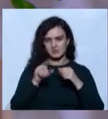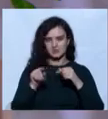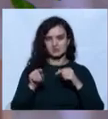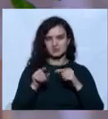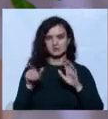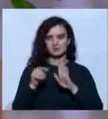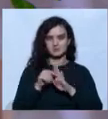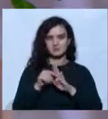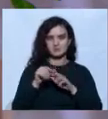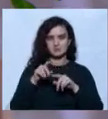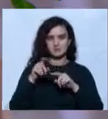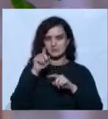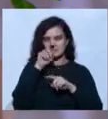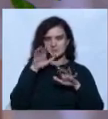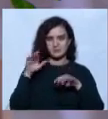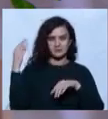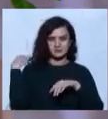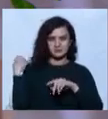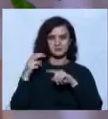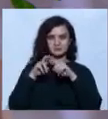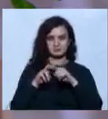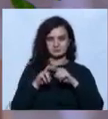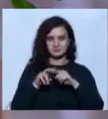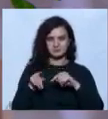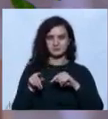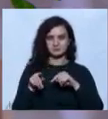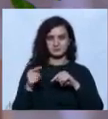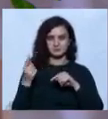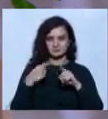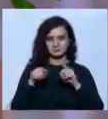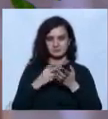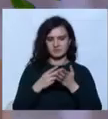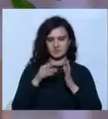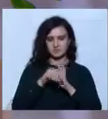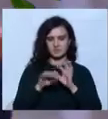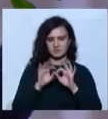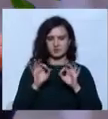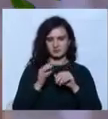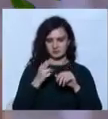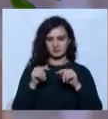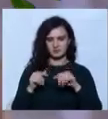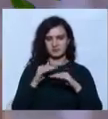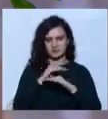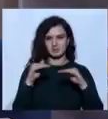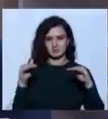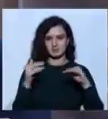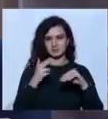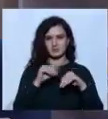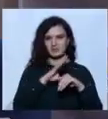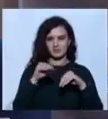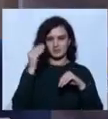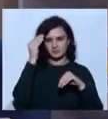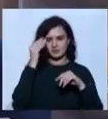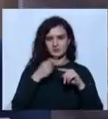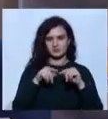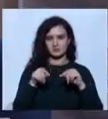with parrots, the birds, on their shoulders, all come from this book. So this set that standard. Wow, every idea I